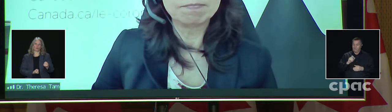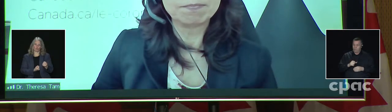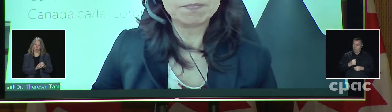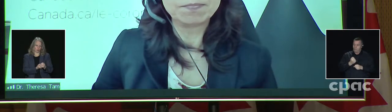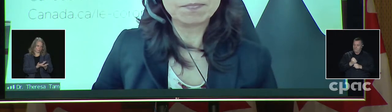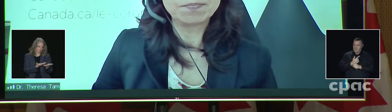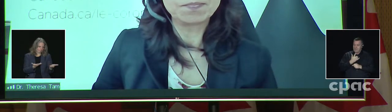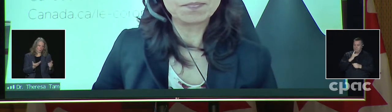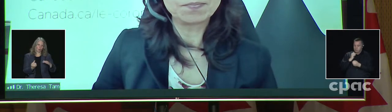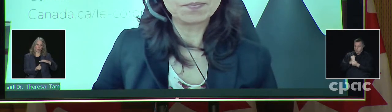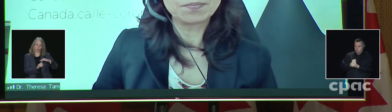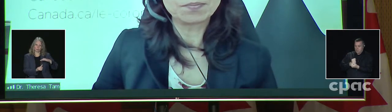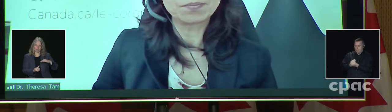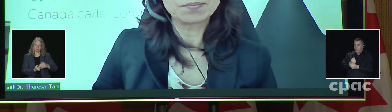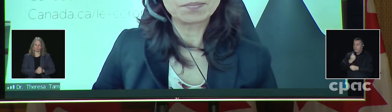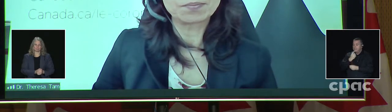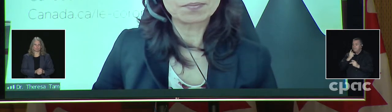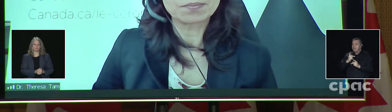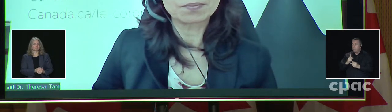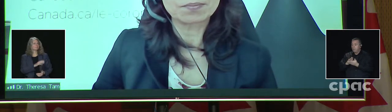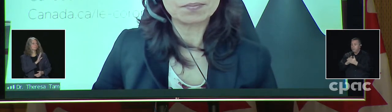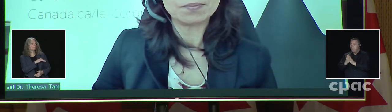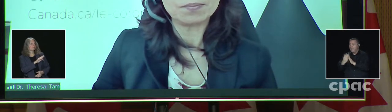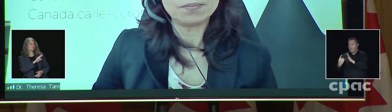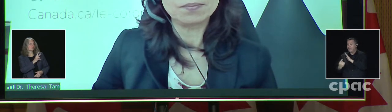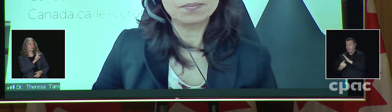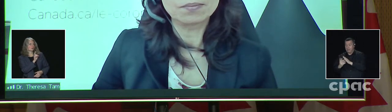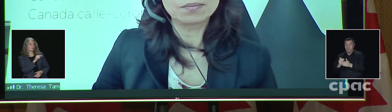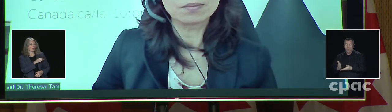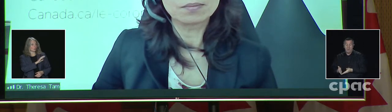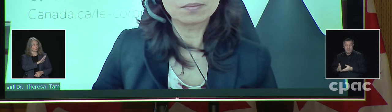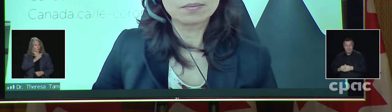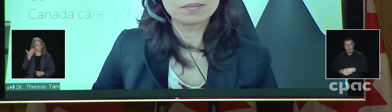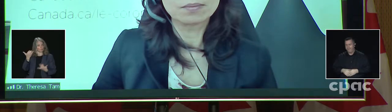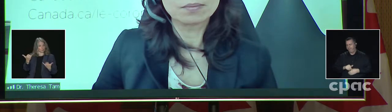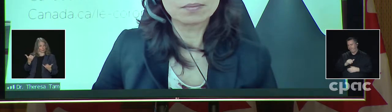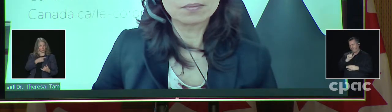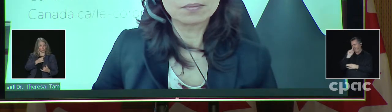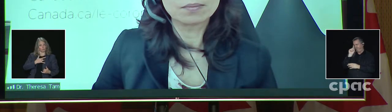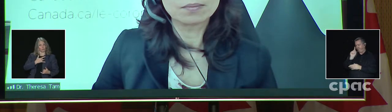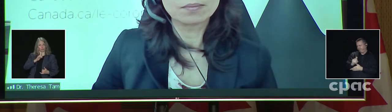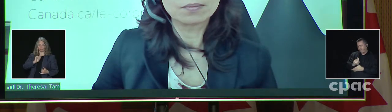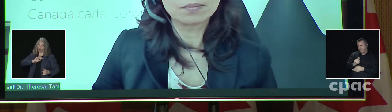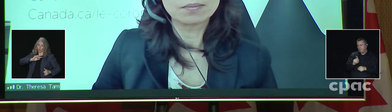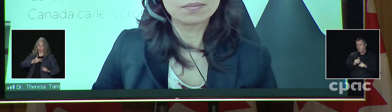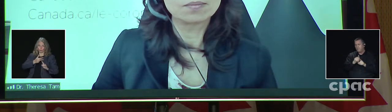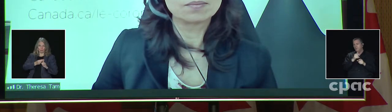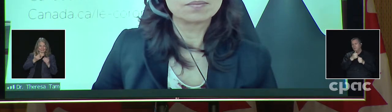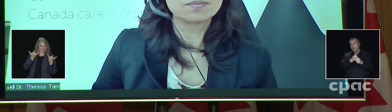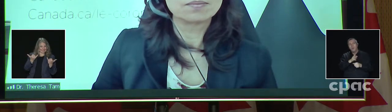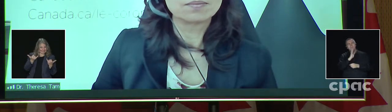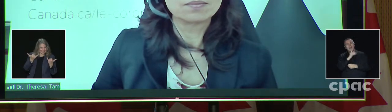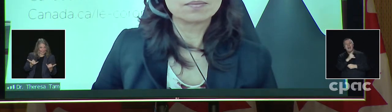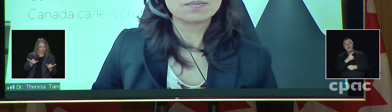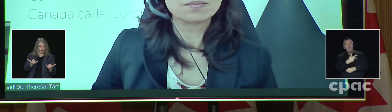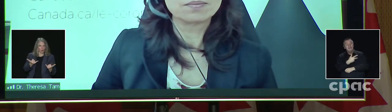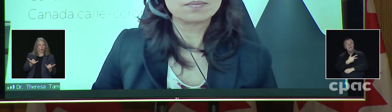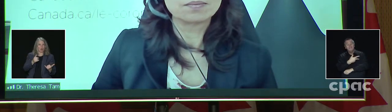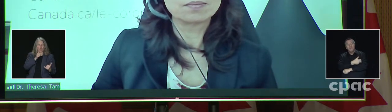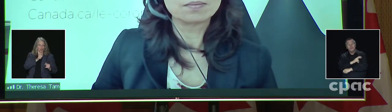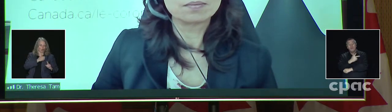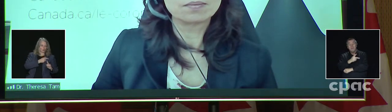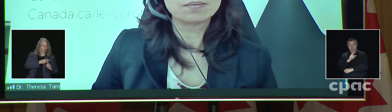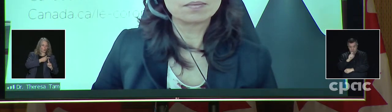quarantine. And do you believe that in light of what you presented today, that boosters need to happen immediately, not 6 months after you get a vaccine?